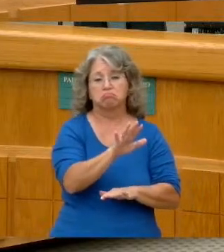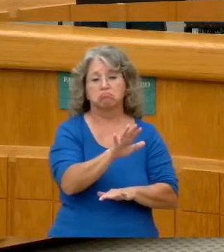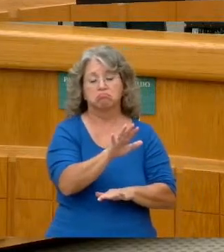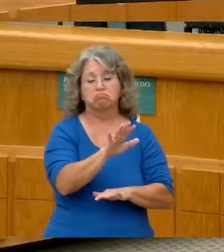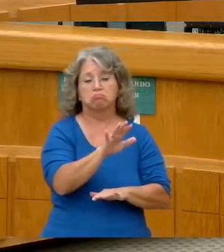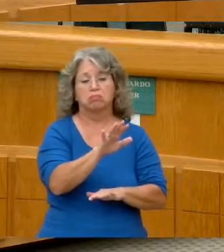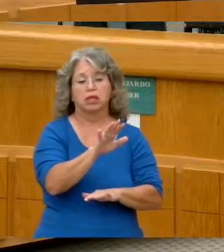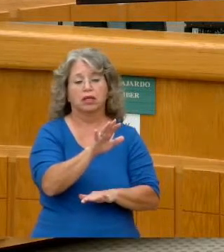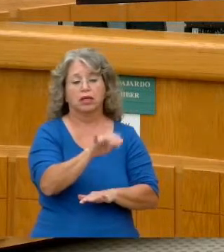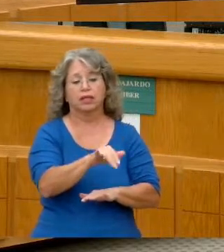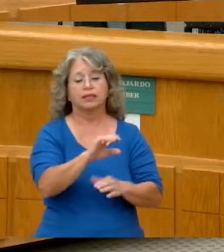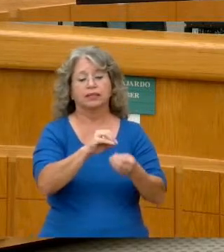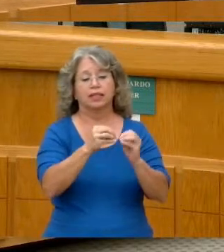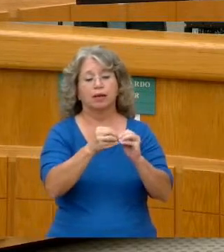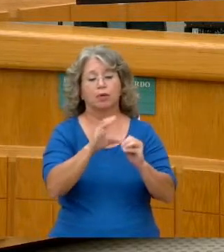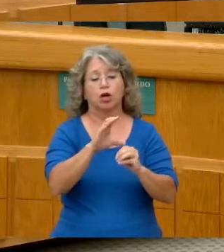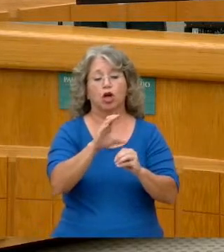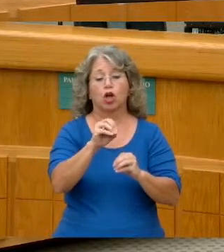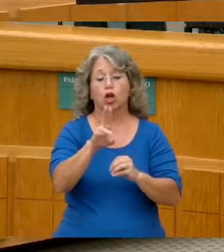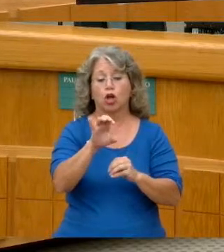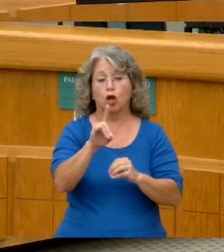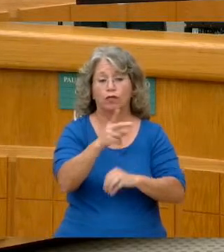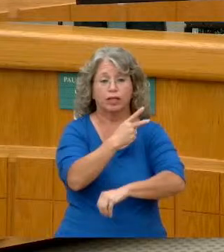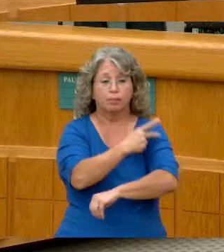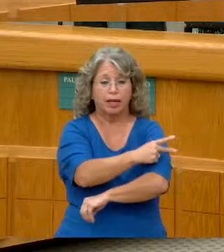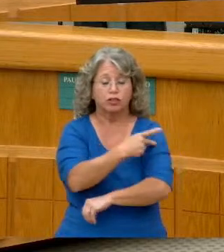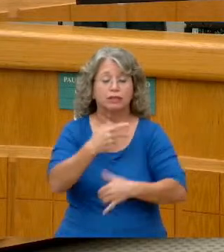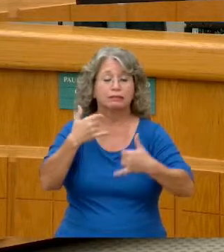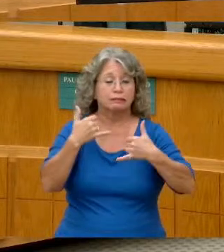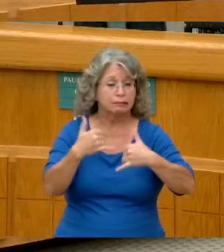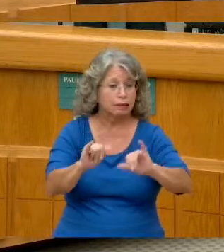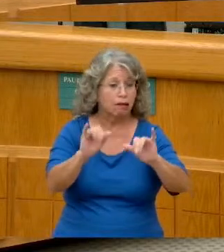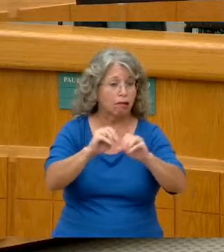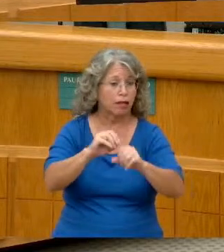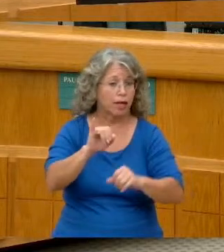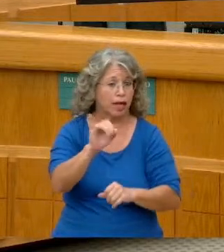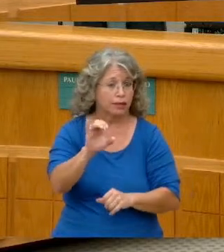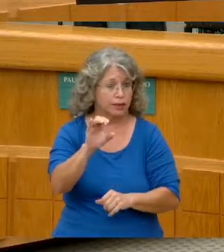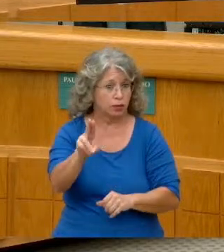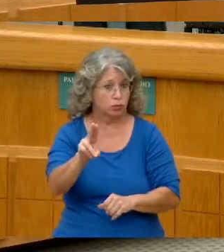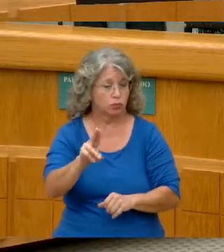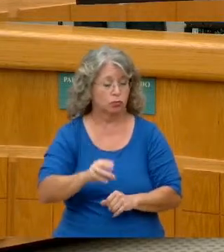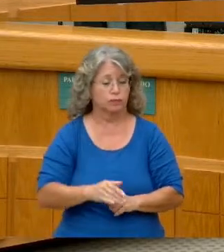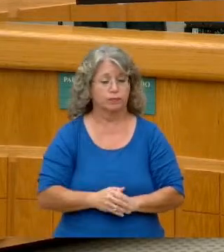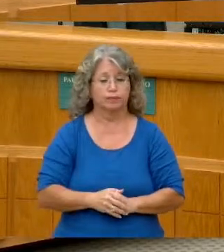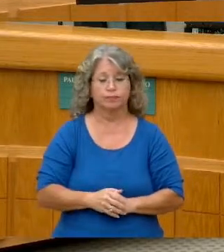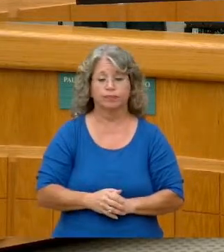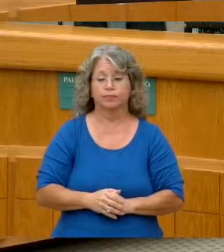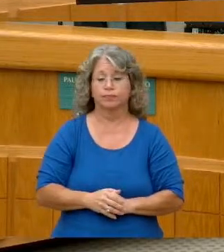of number of COVID-19 patients that are still in the ICU. Next slide.